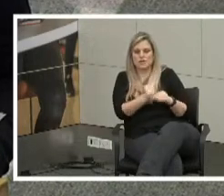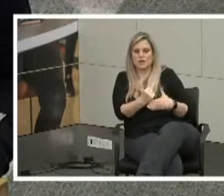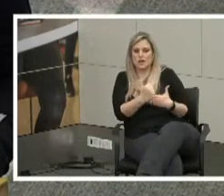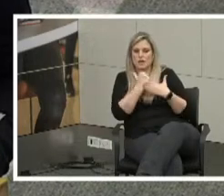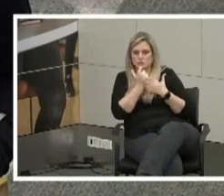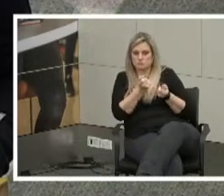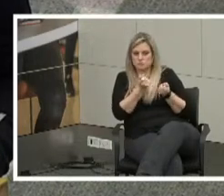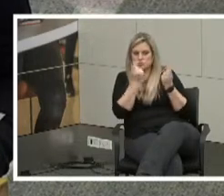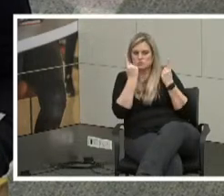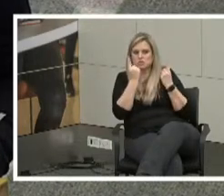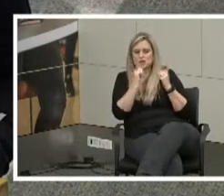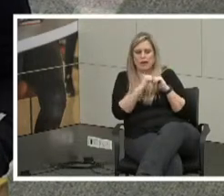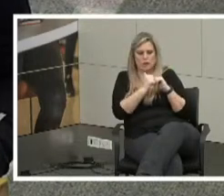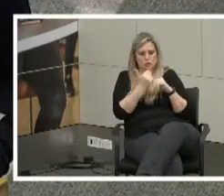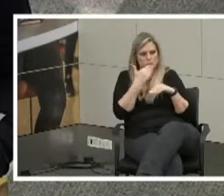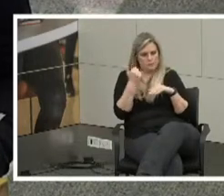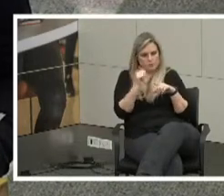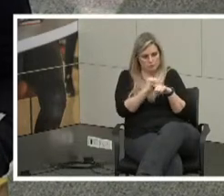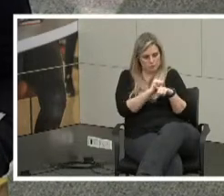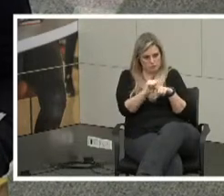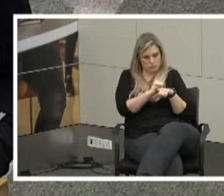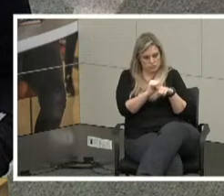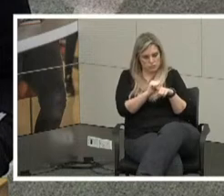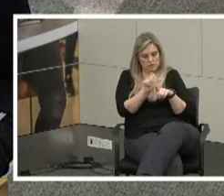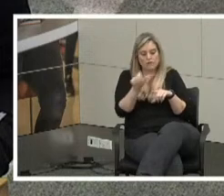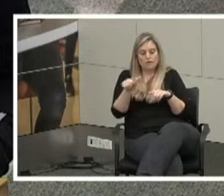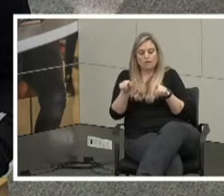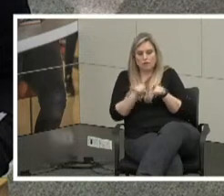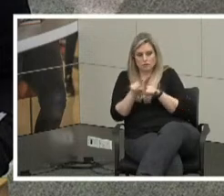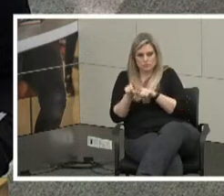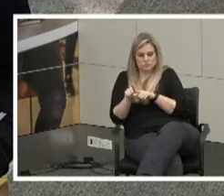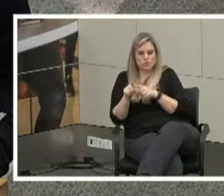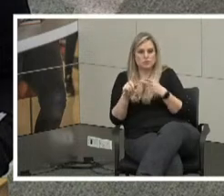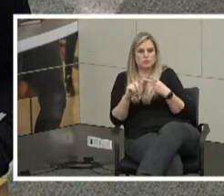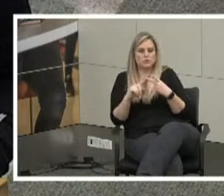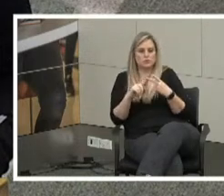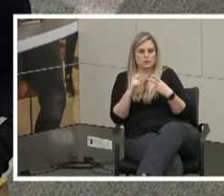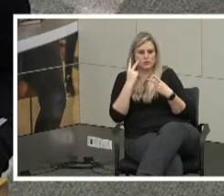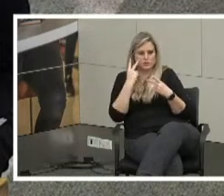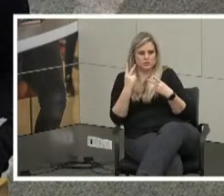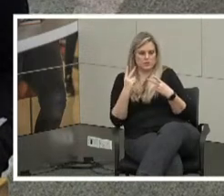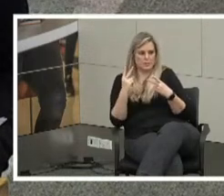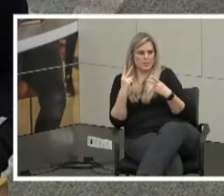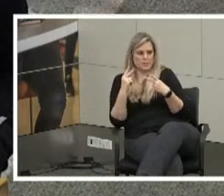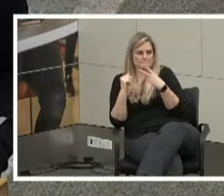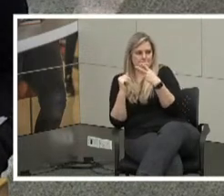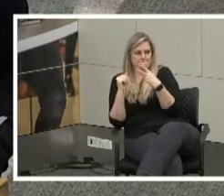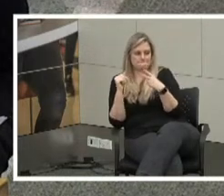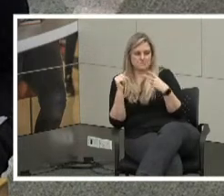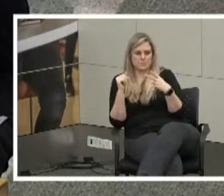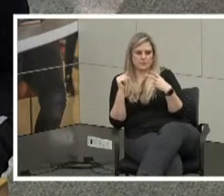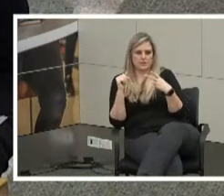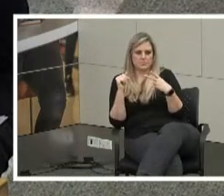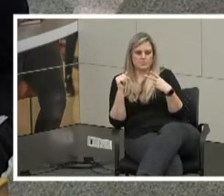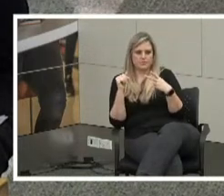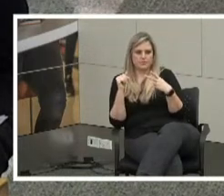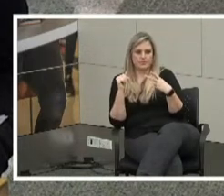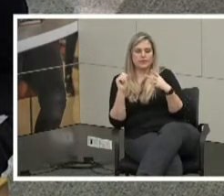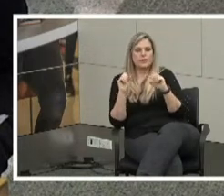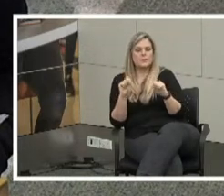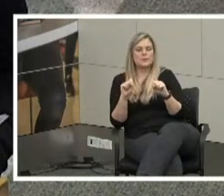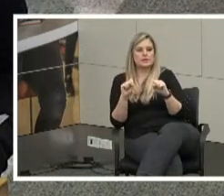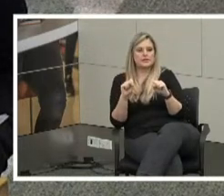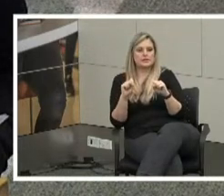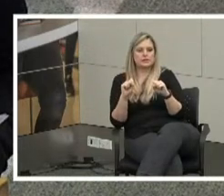our training but the other thing that we're seeing and is that um the ability